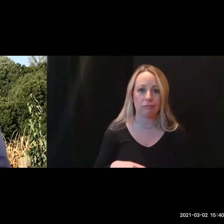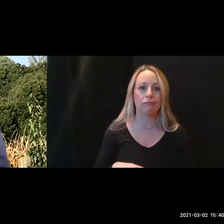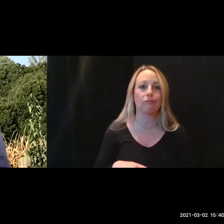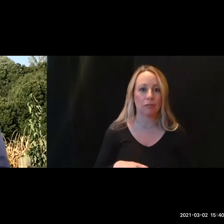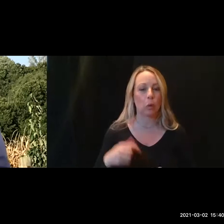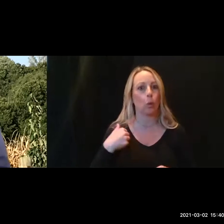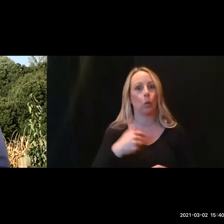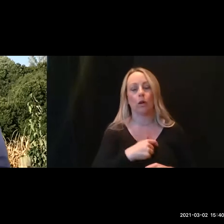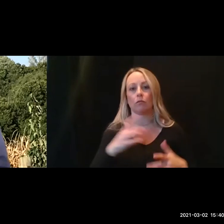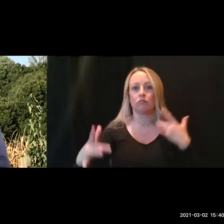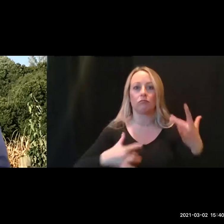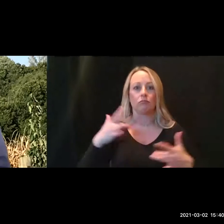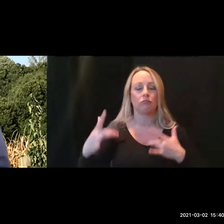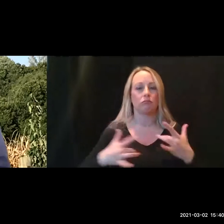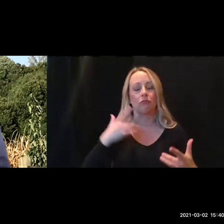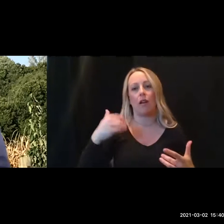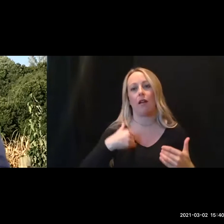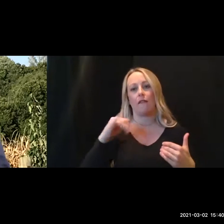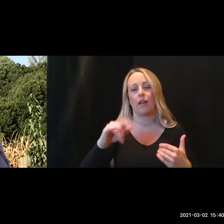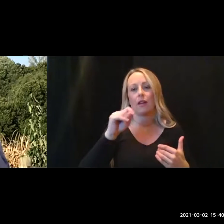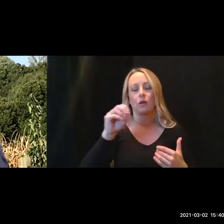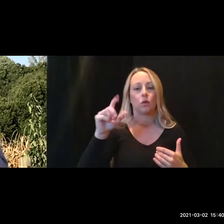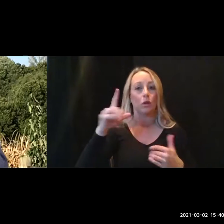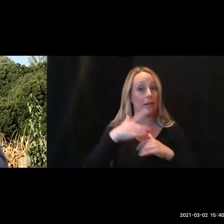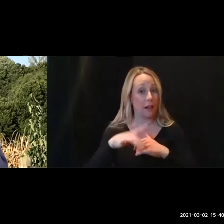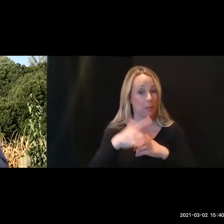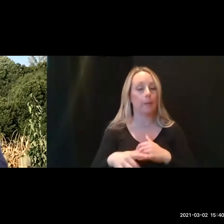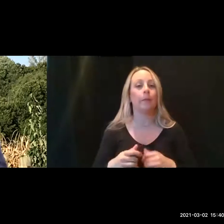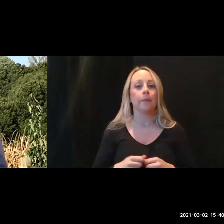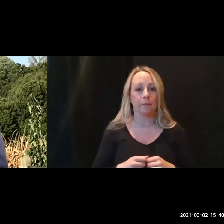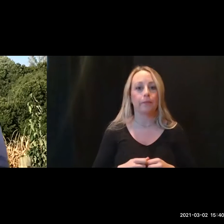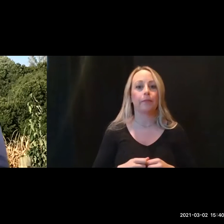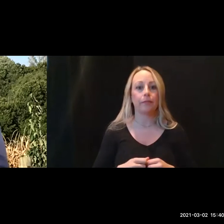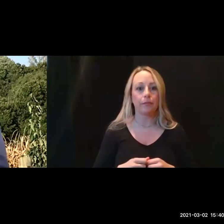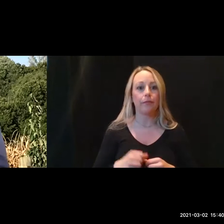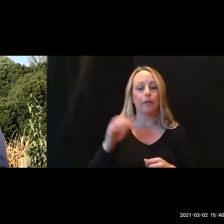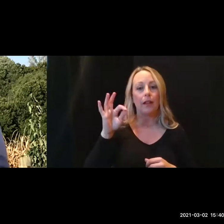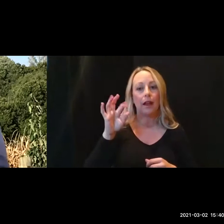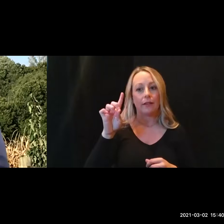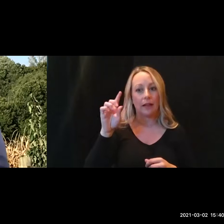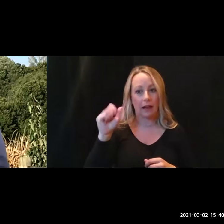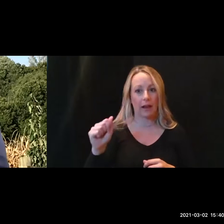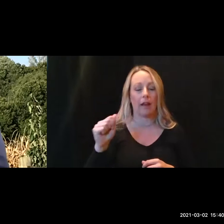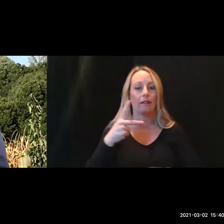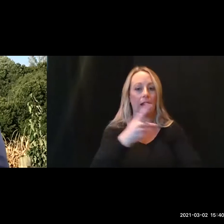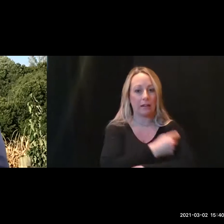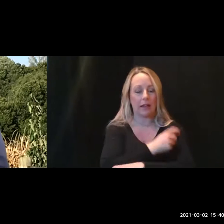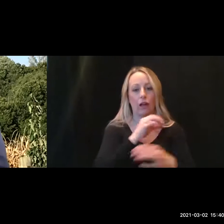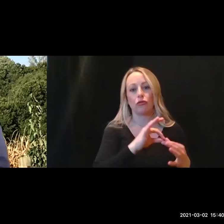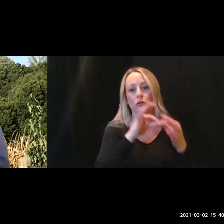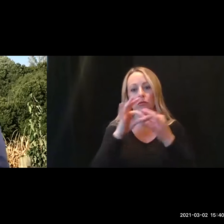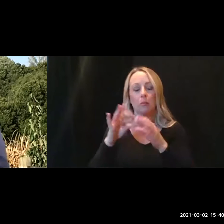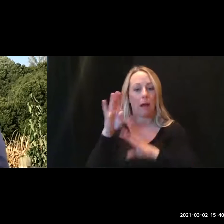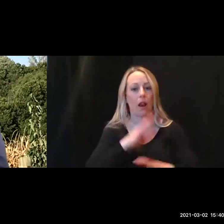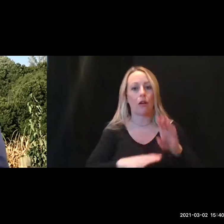to have this tool available. Both the FDA Vaccine and Related Biologics Products